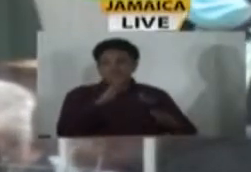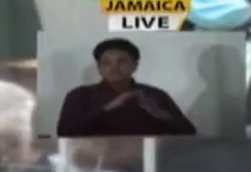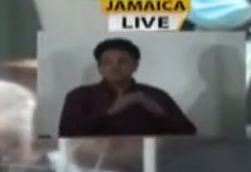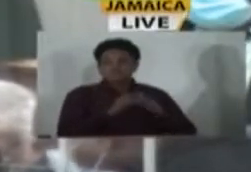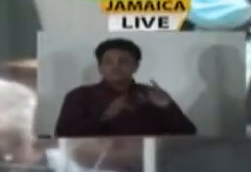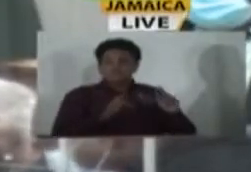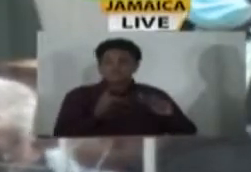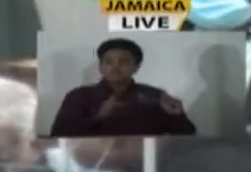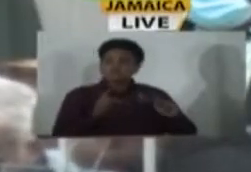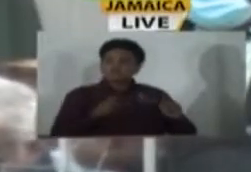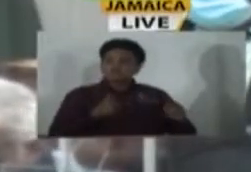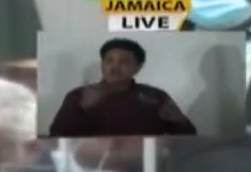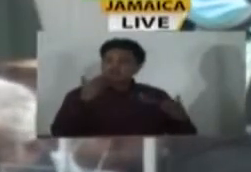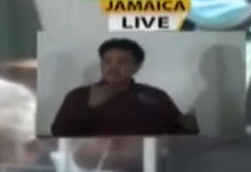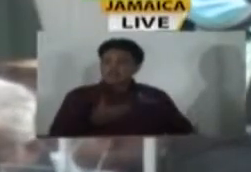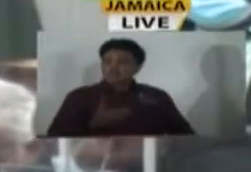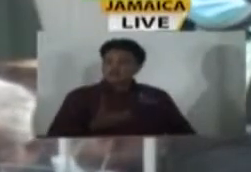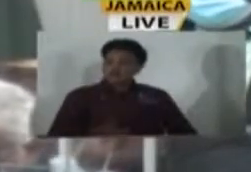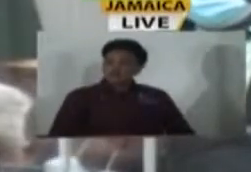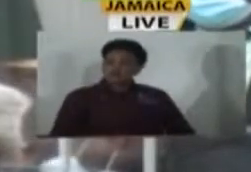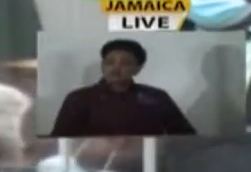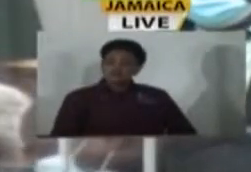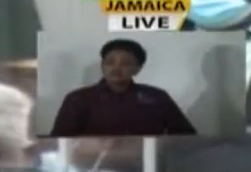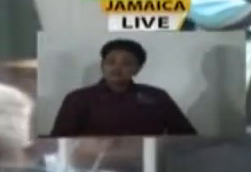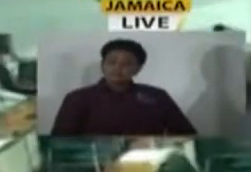Jamaican people. I thank you, Madam Speaker.